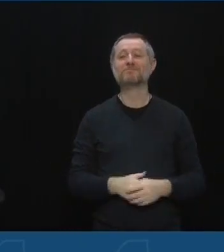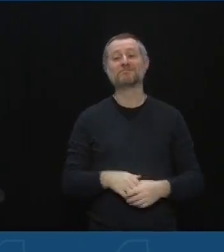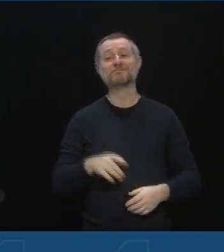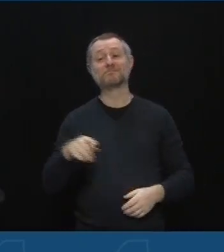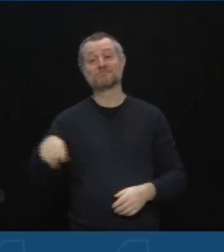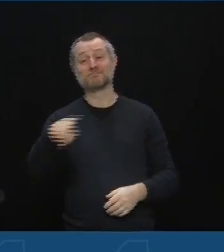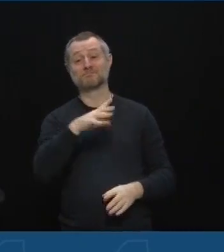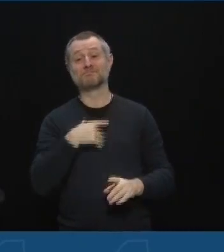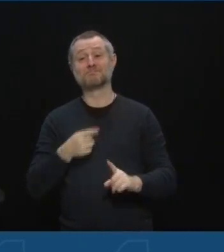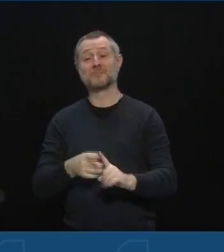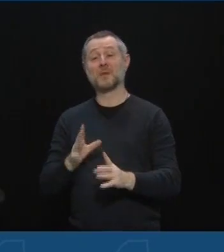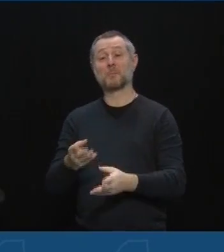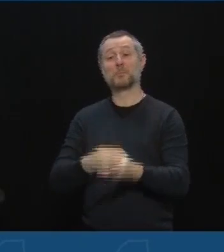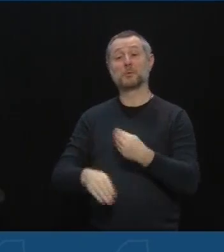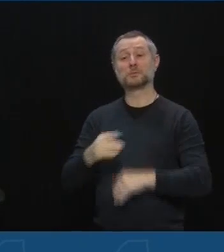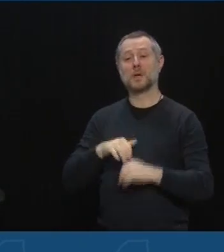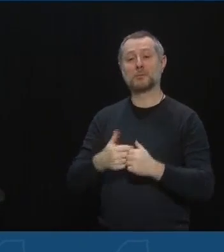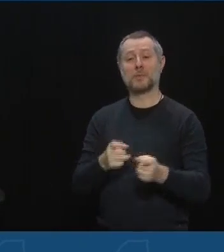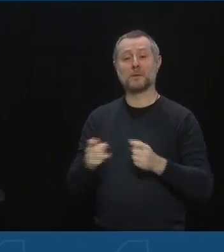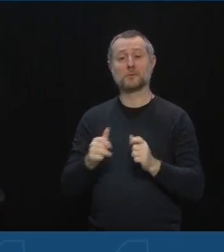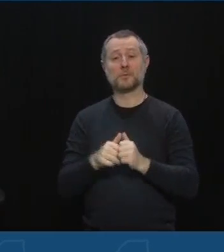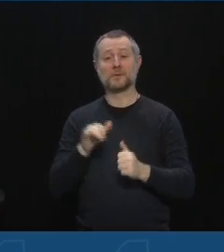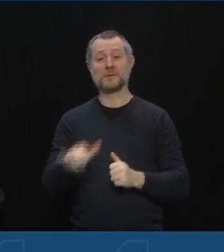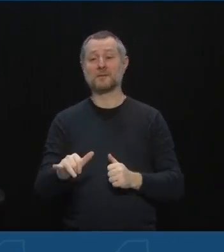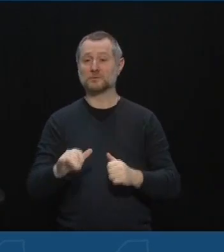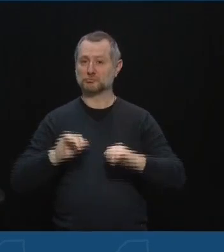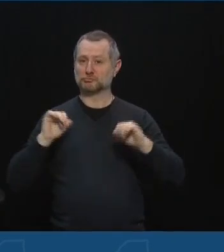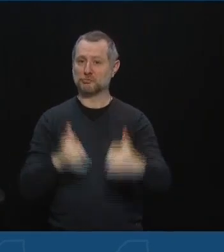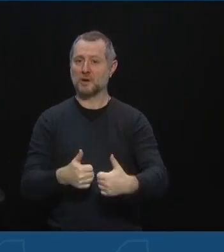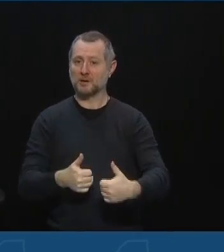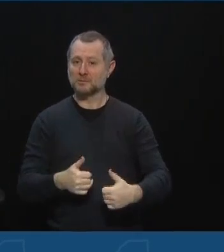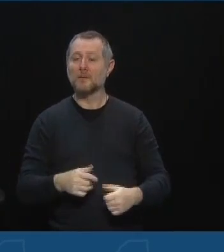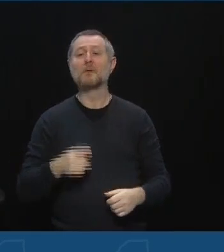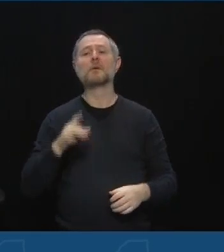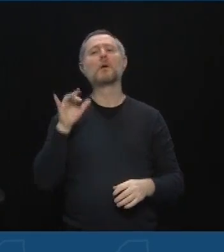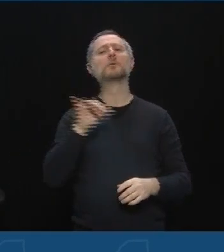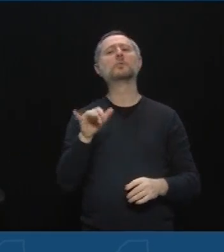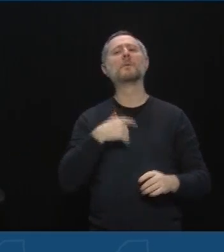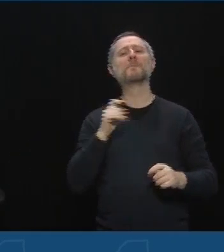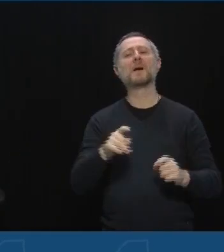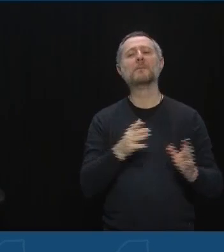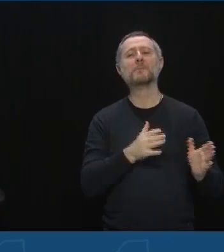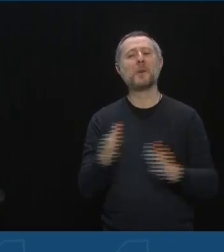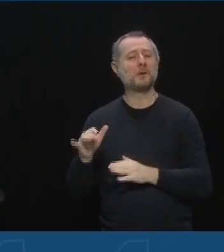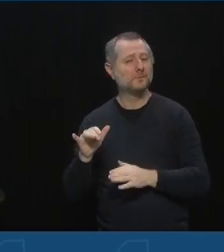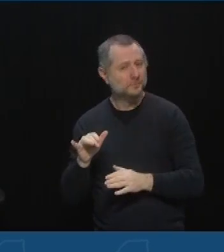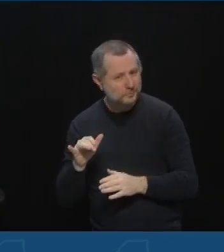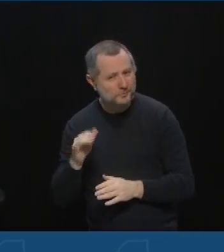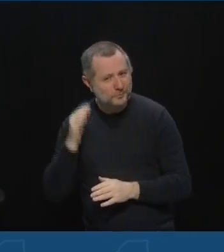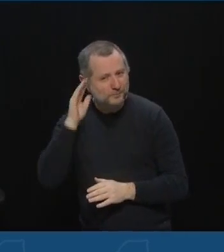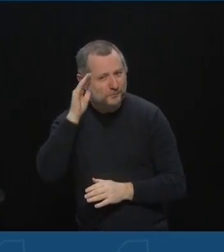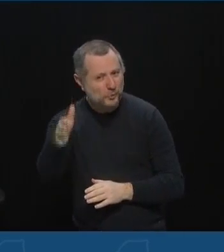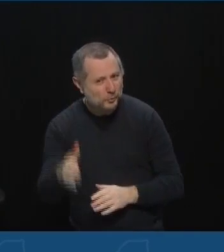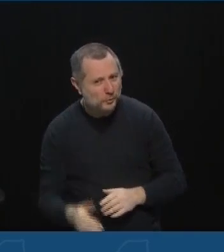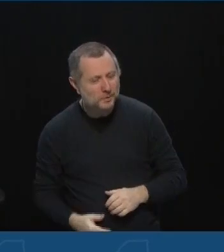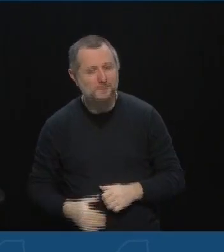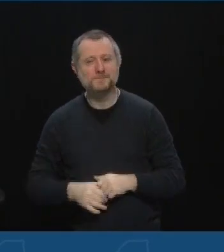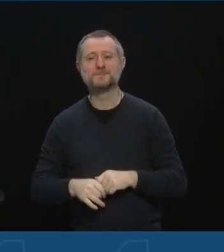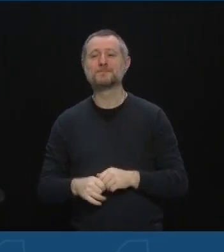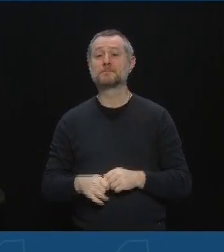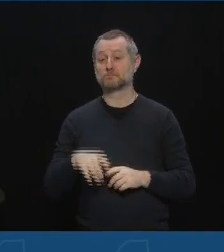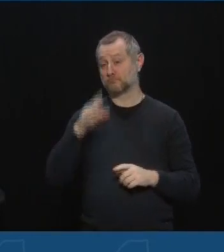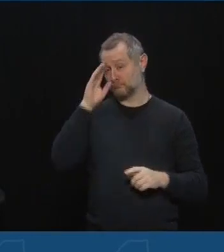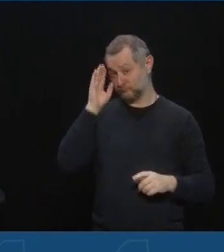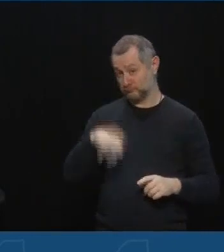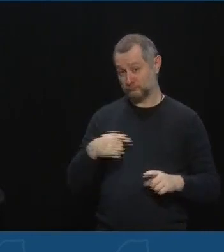deal with all these stress points, we also have to make sure that we have money for the future. Now, this is kind of a radical idea in state government, but I come out of local